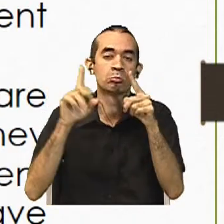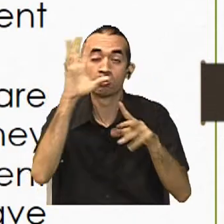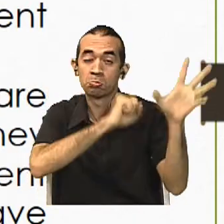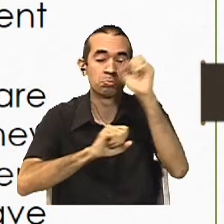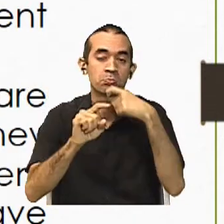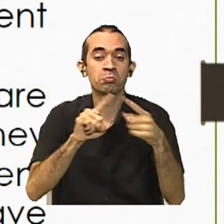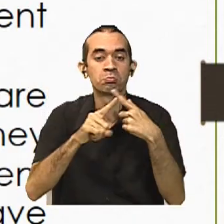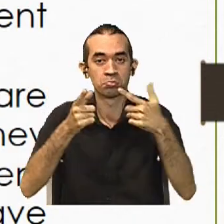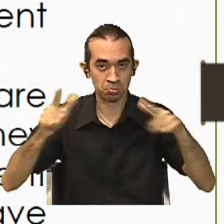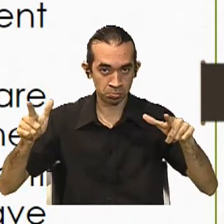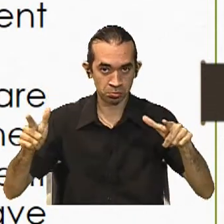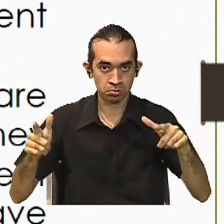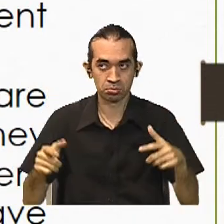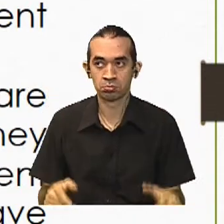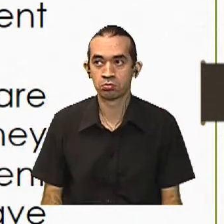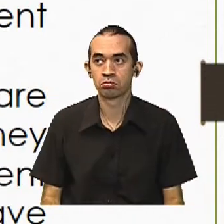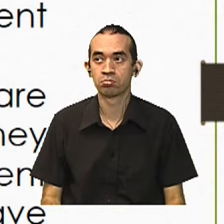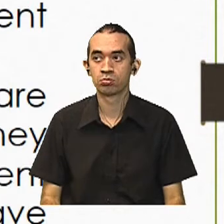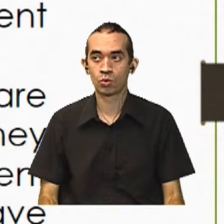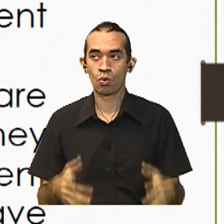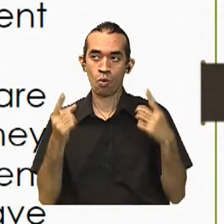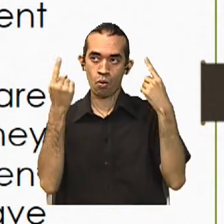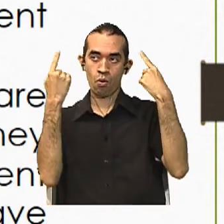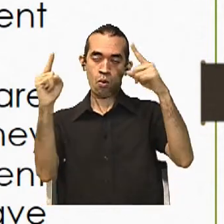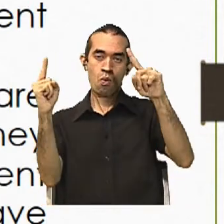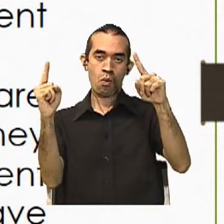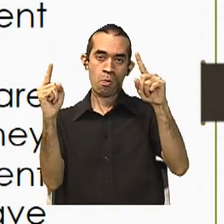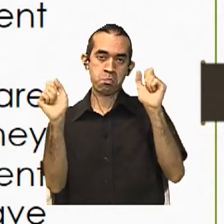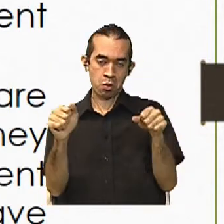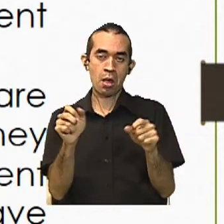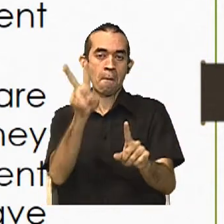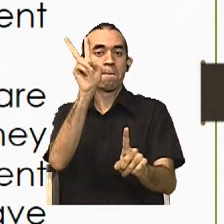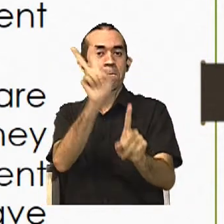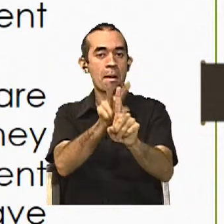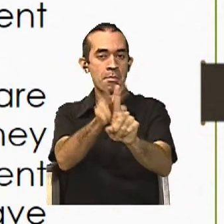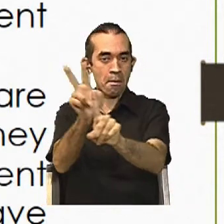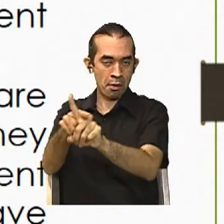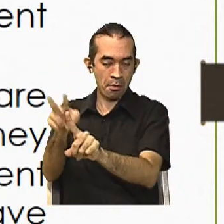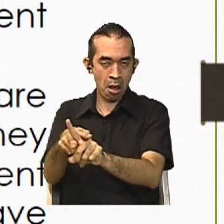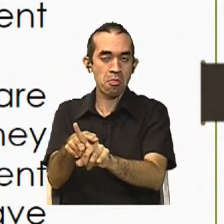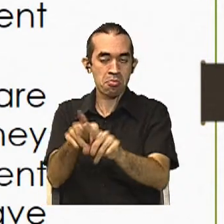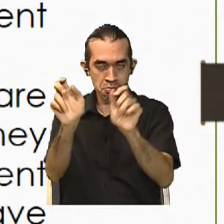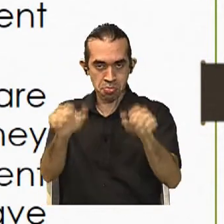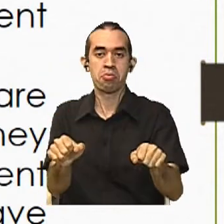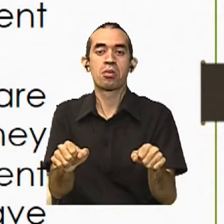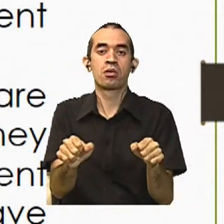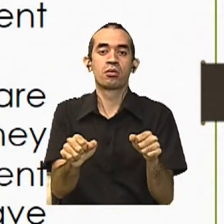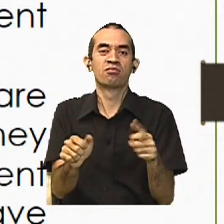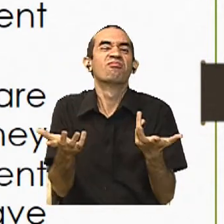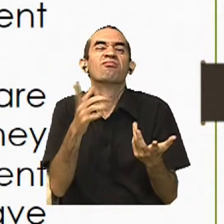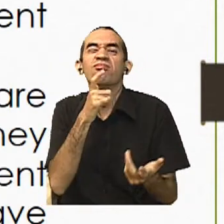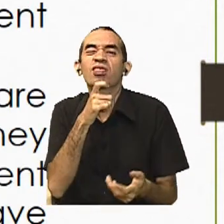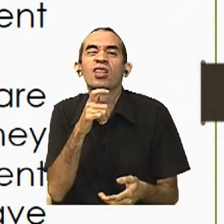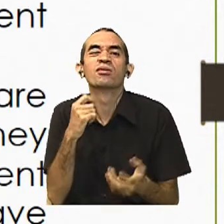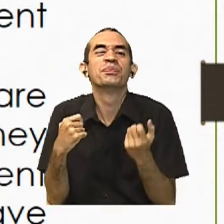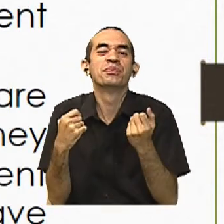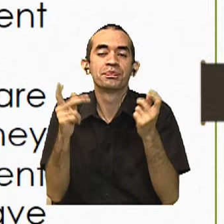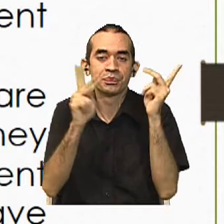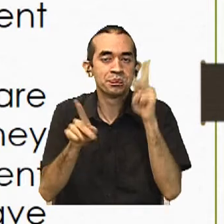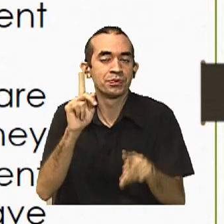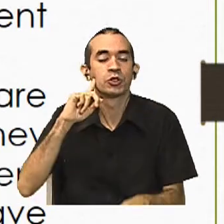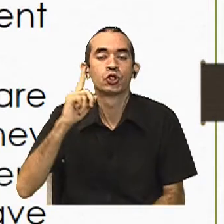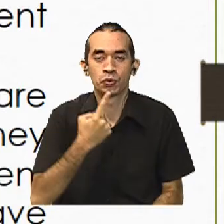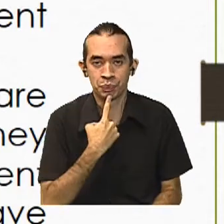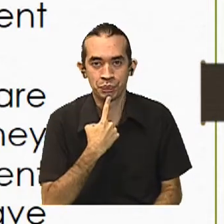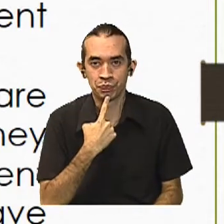languages. This achievement could have practical uses for deaf people, for